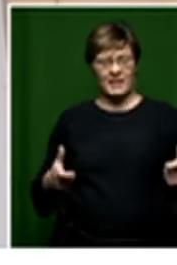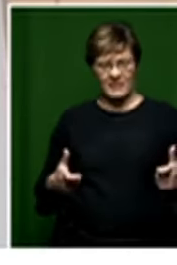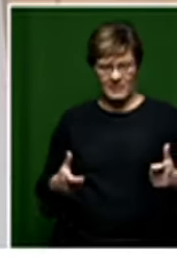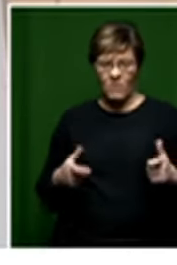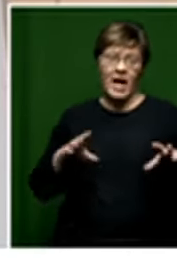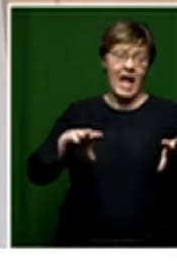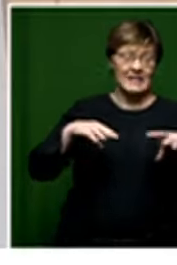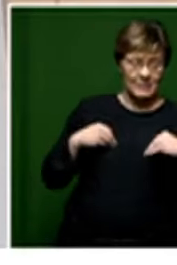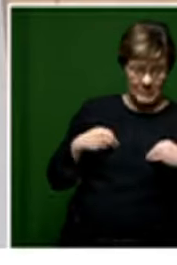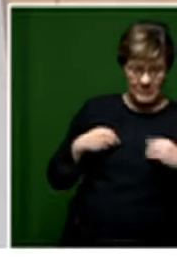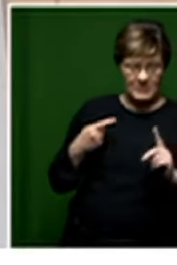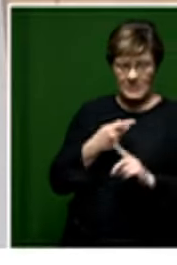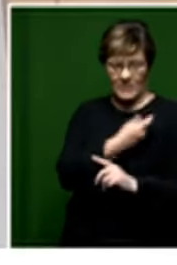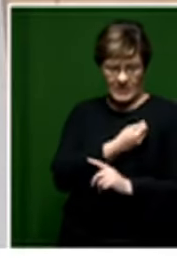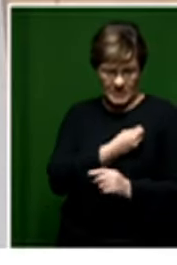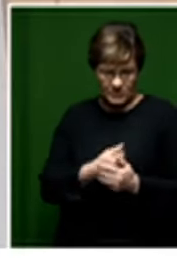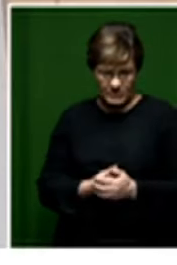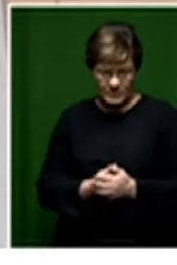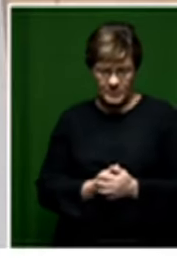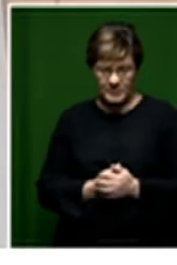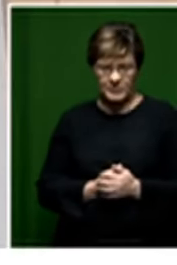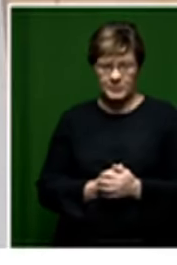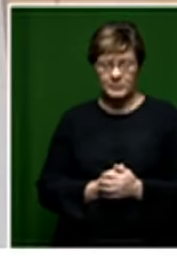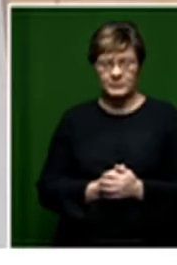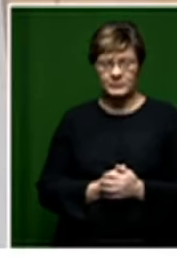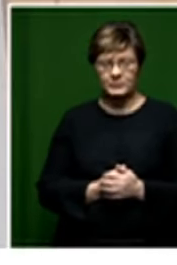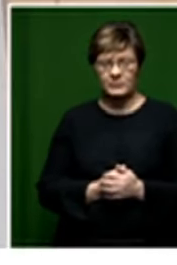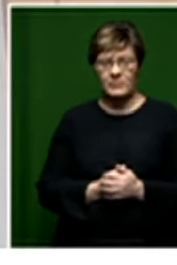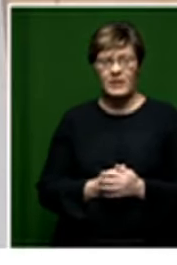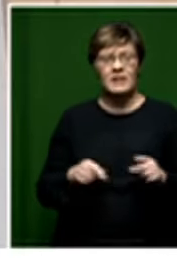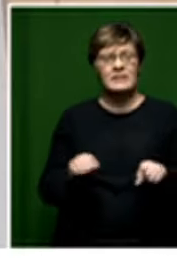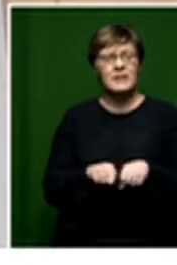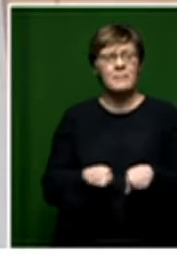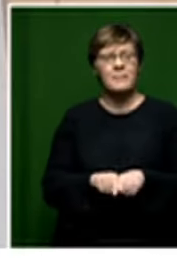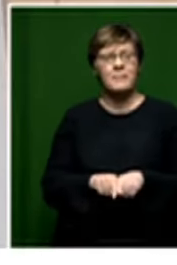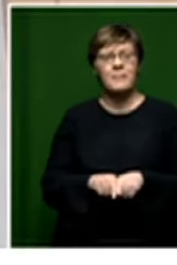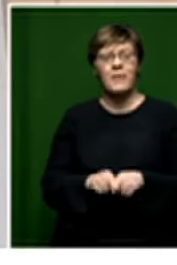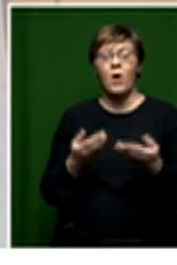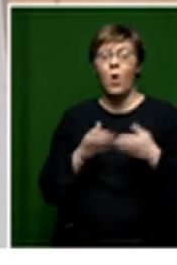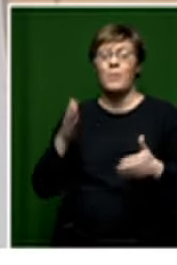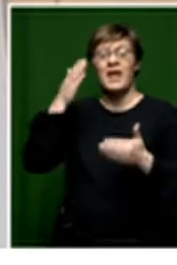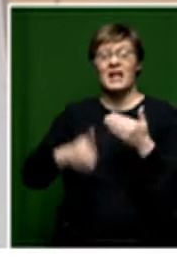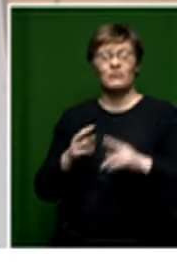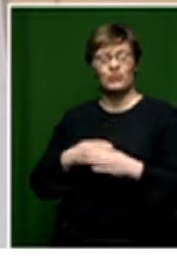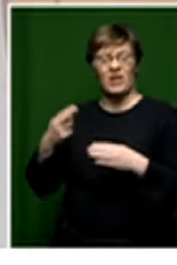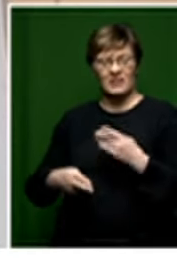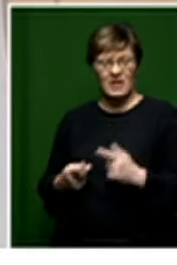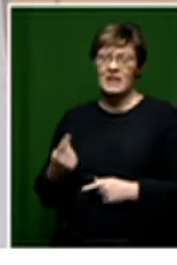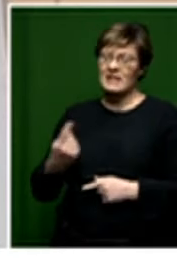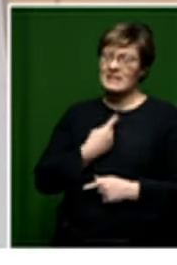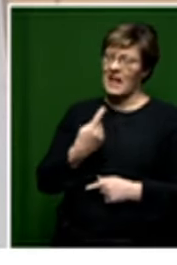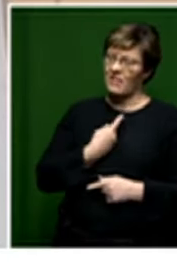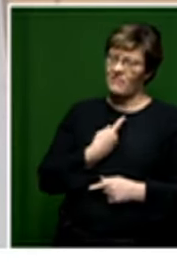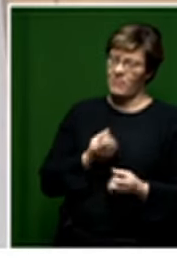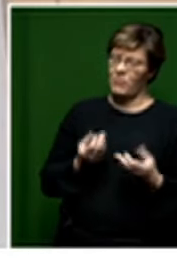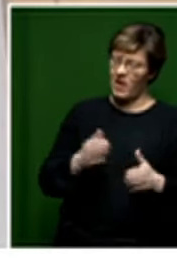levels of acceptance towards vaccination. Even in the open-ended results, when we look at the self-provided